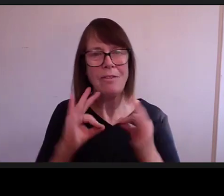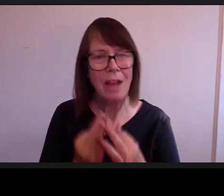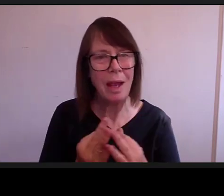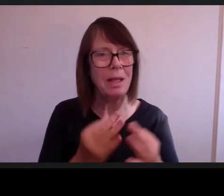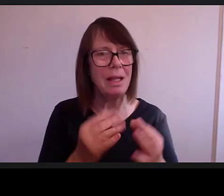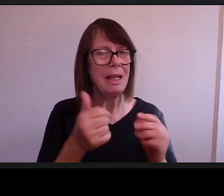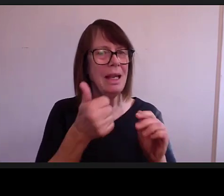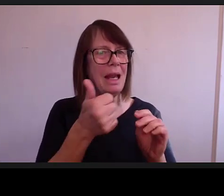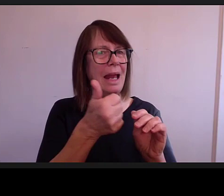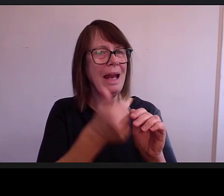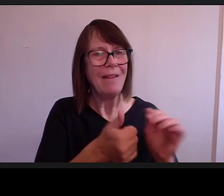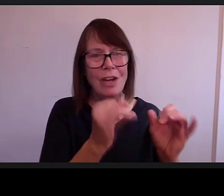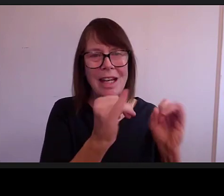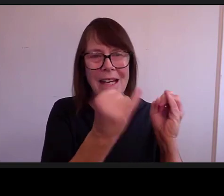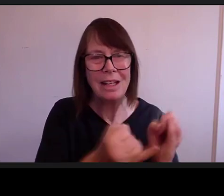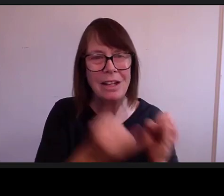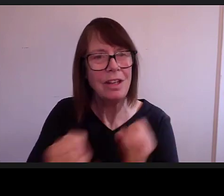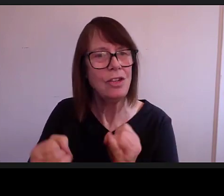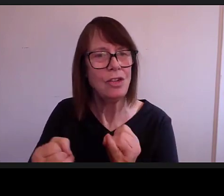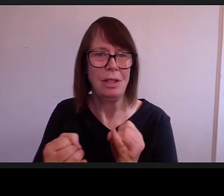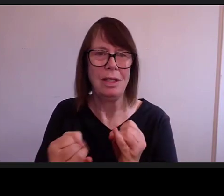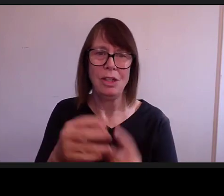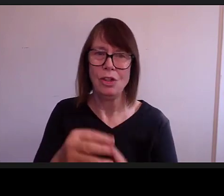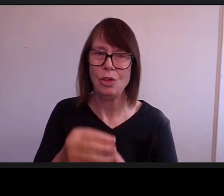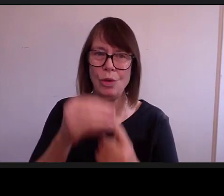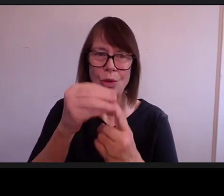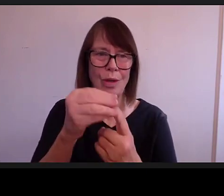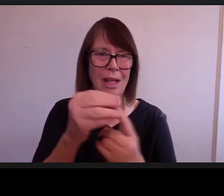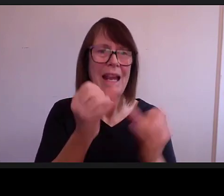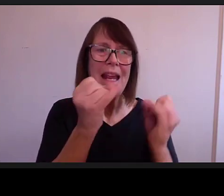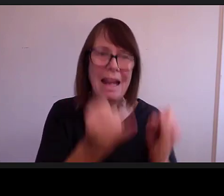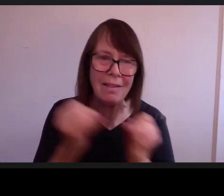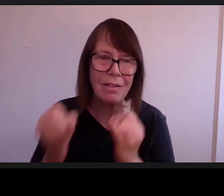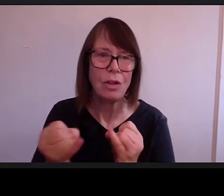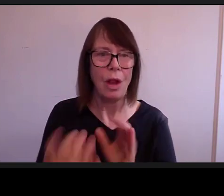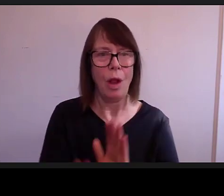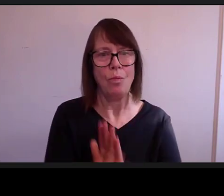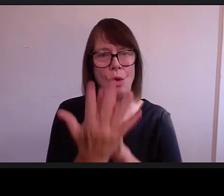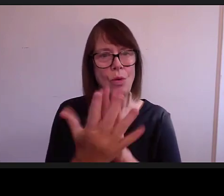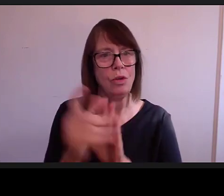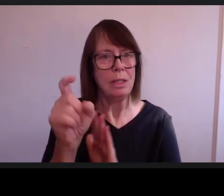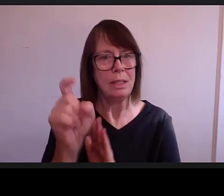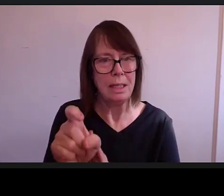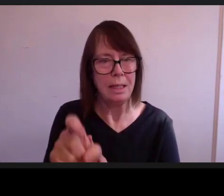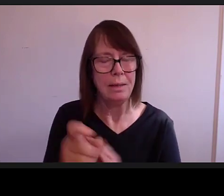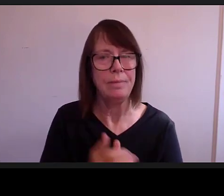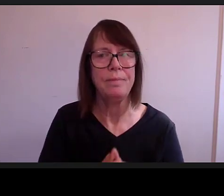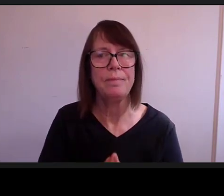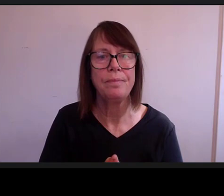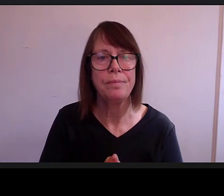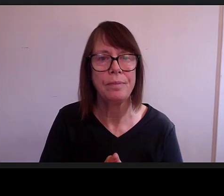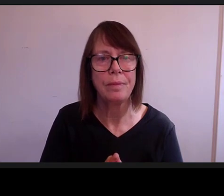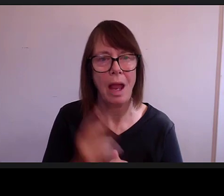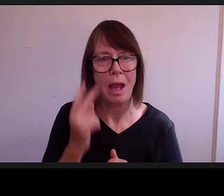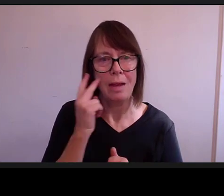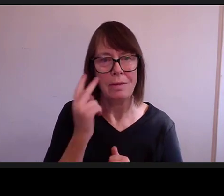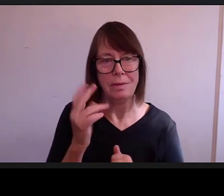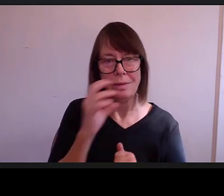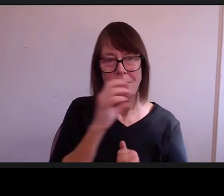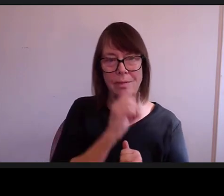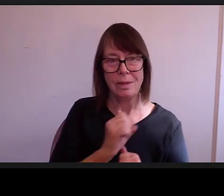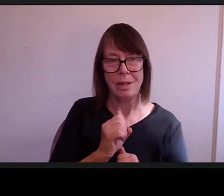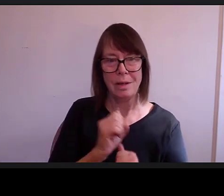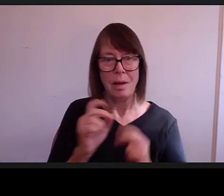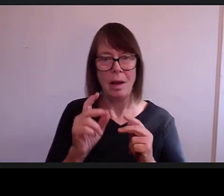so an individualized approach is needed. I have seen assumptions made about drug